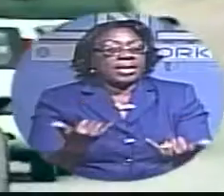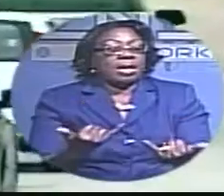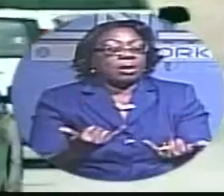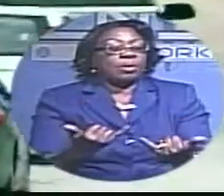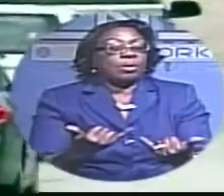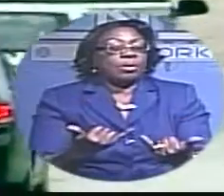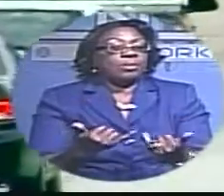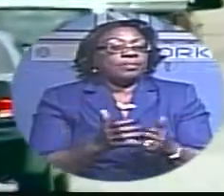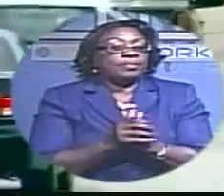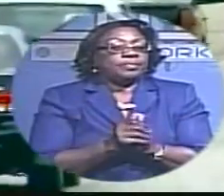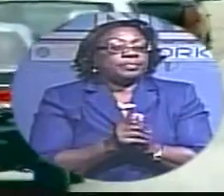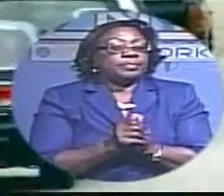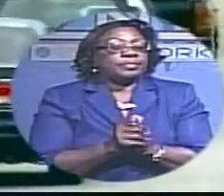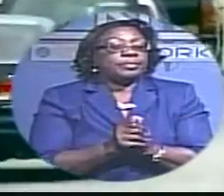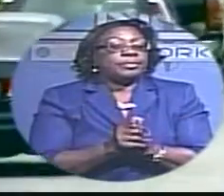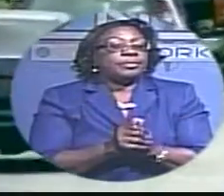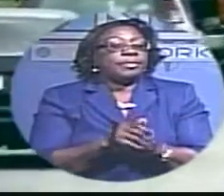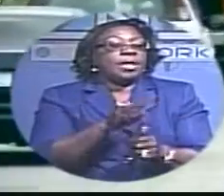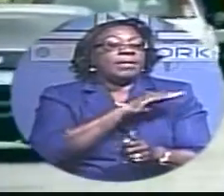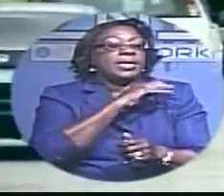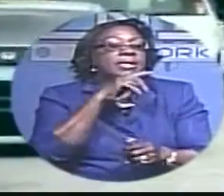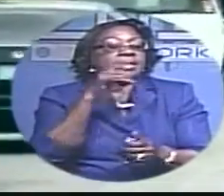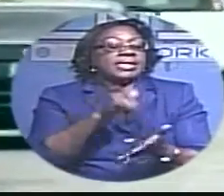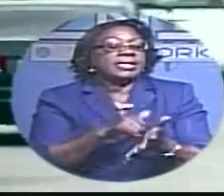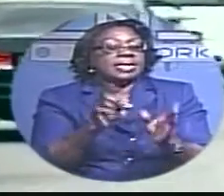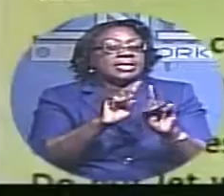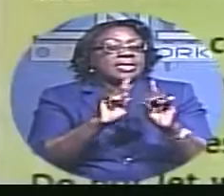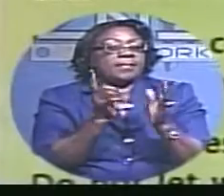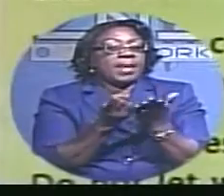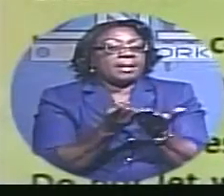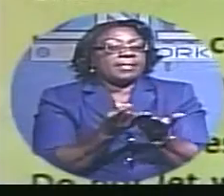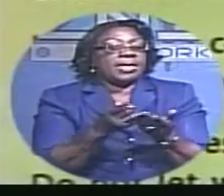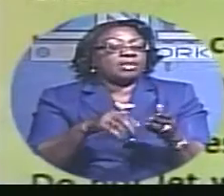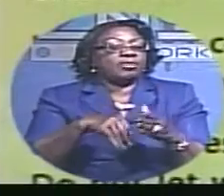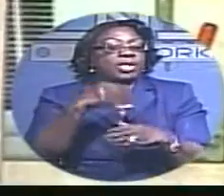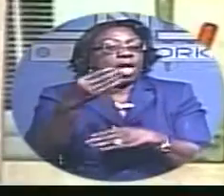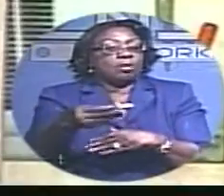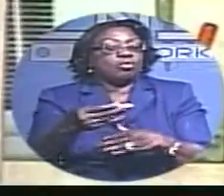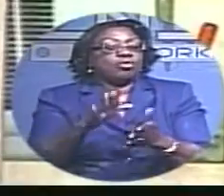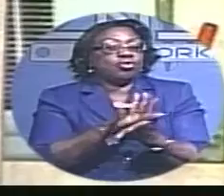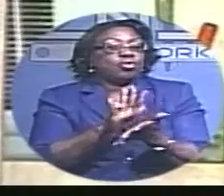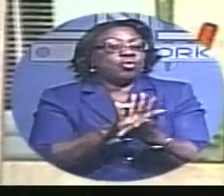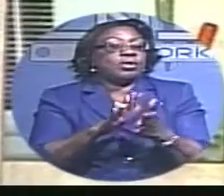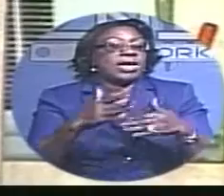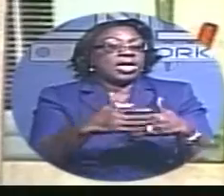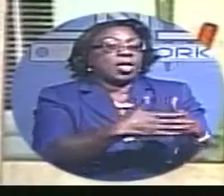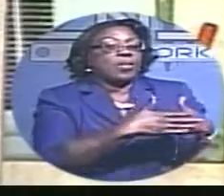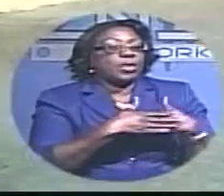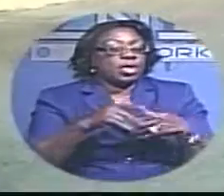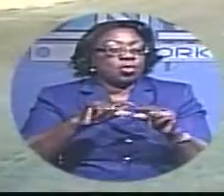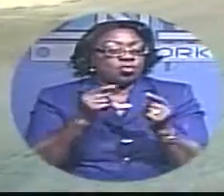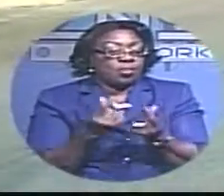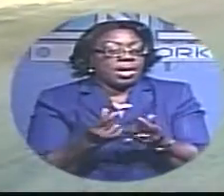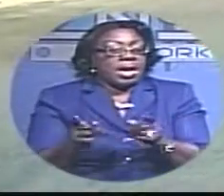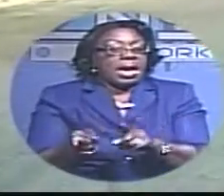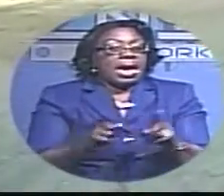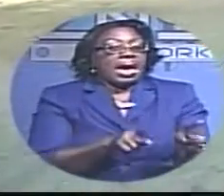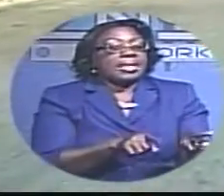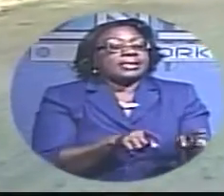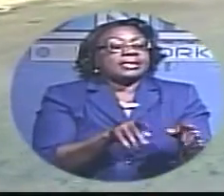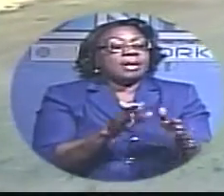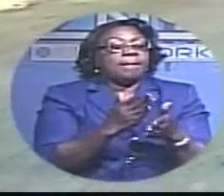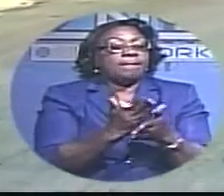despite the recent heavy rains. McKenzie says the department has reached out to school and community groups as a part of the education